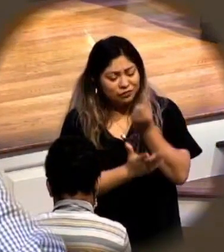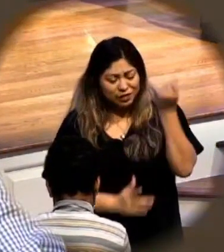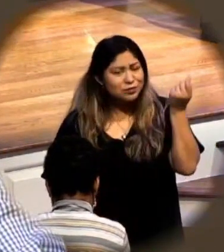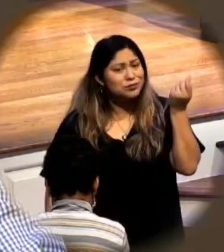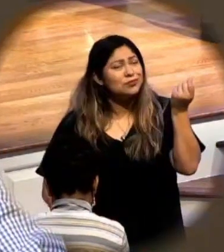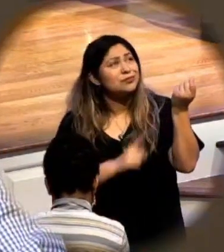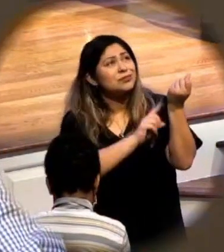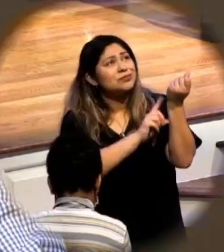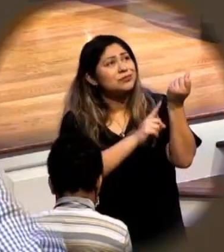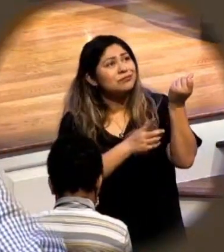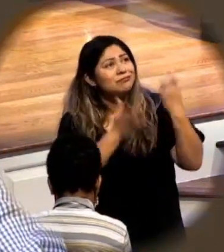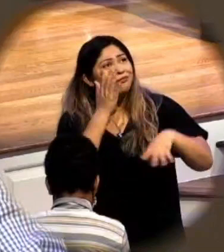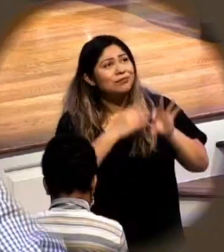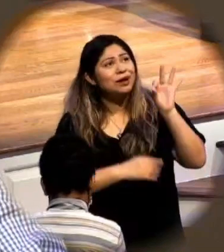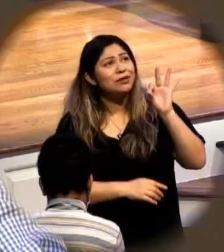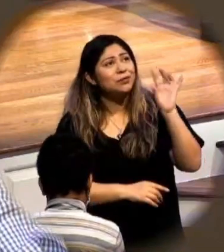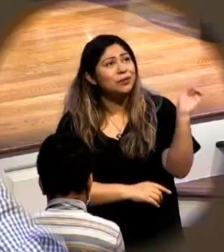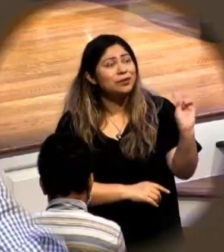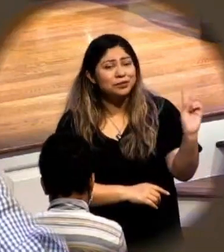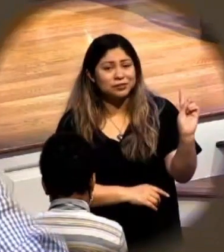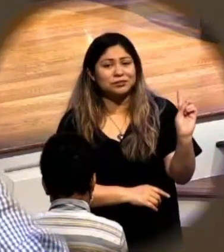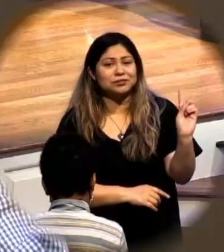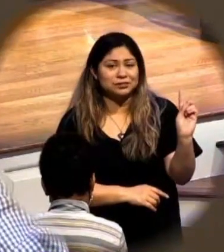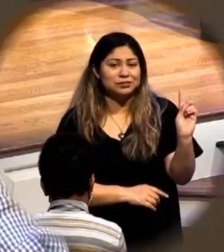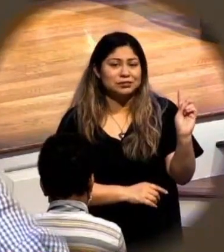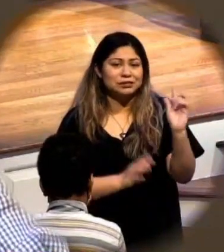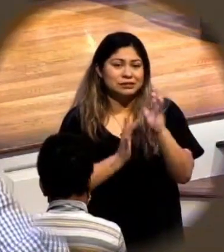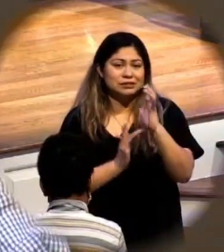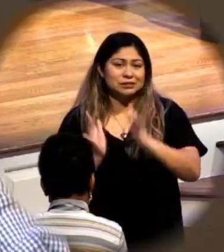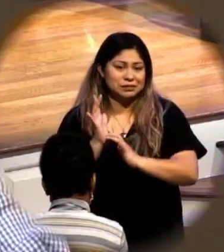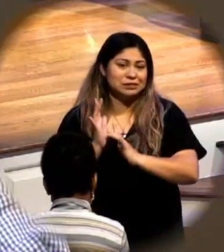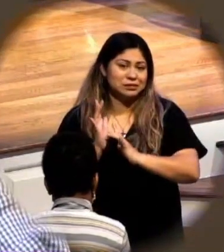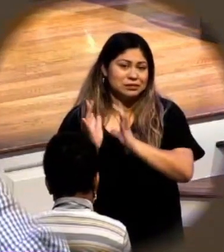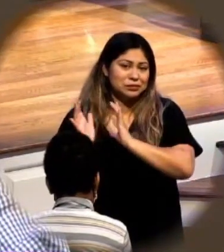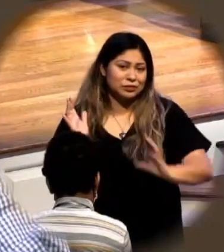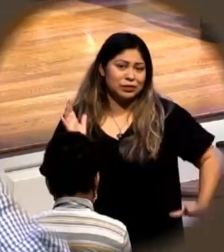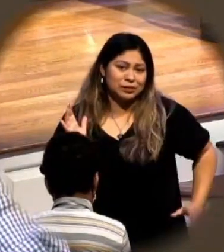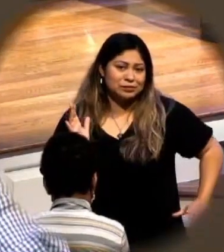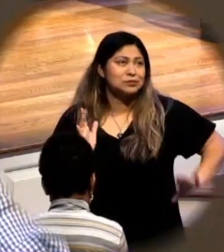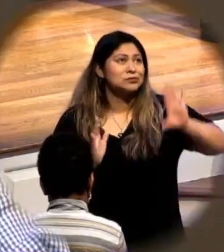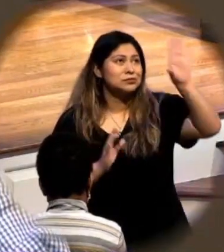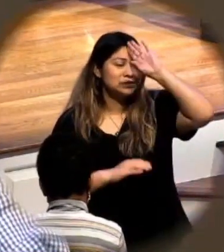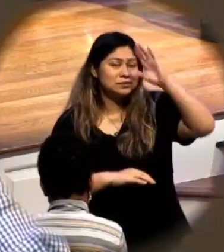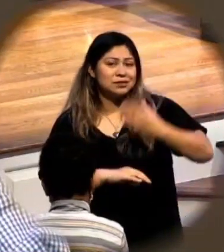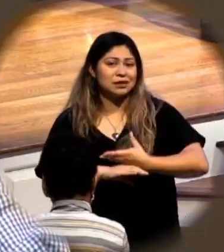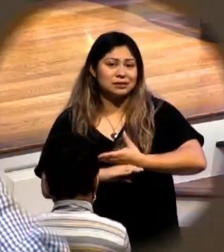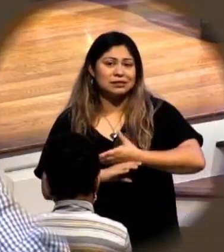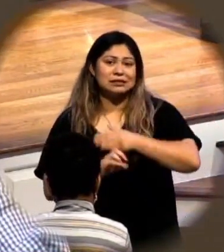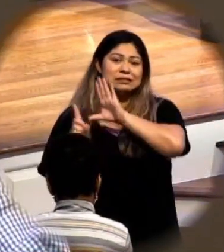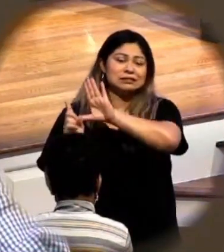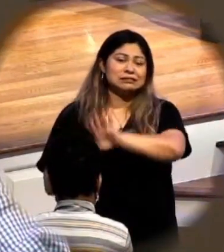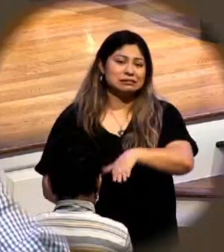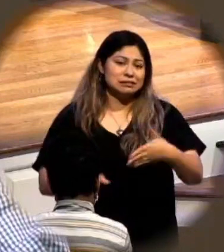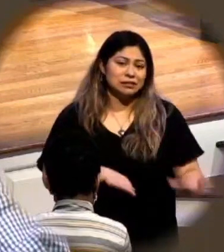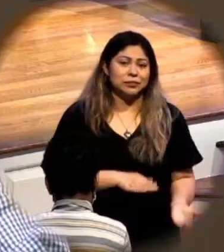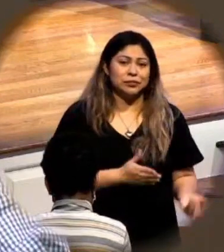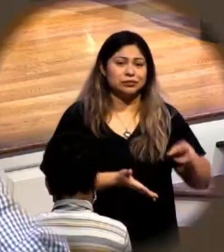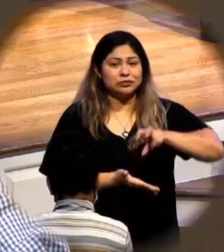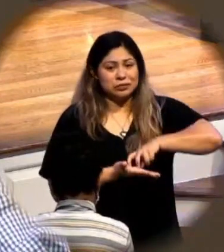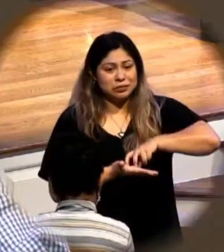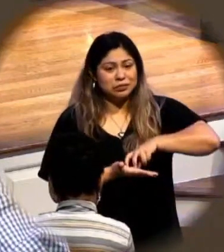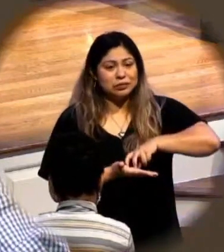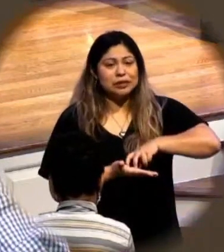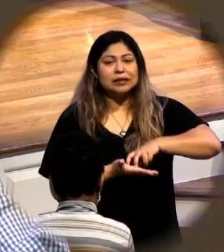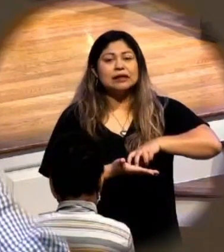found only in the death and burial and resurrection, the work you've done through your Son. And we ask all this